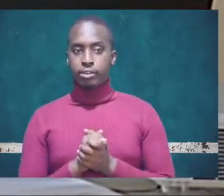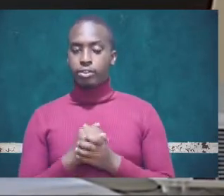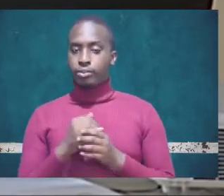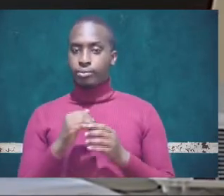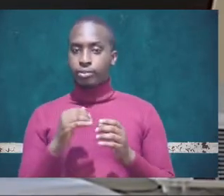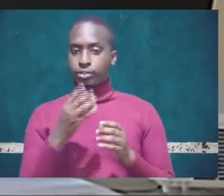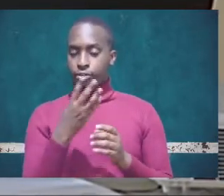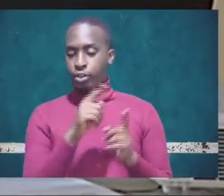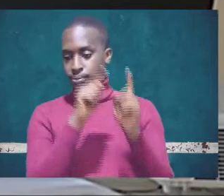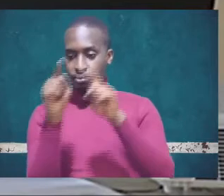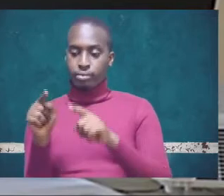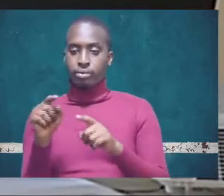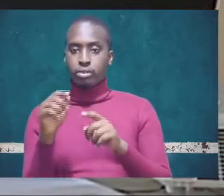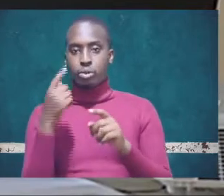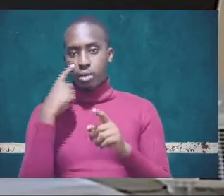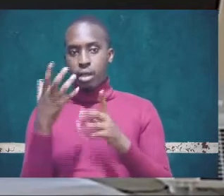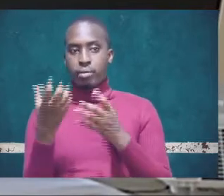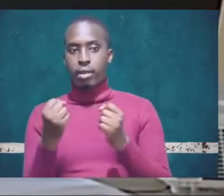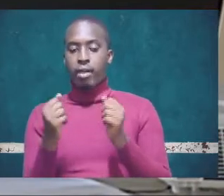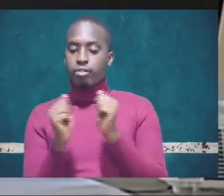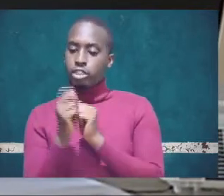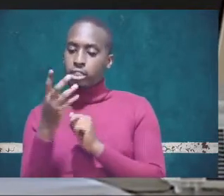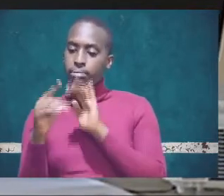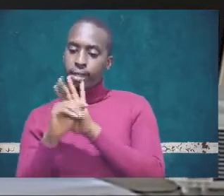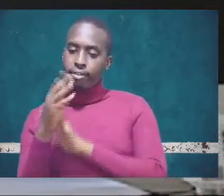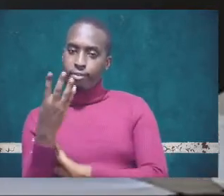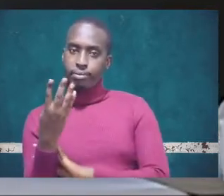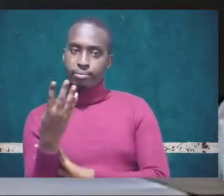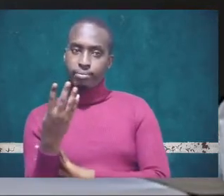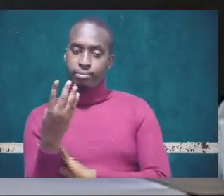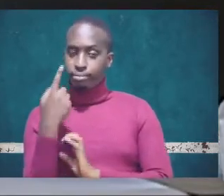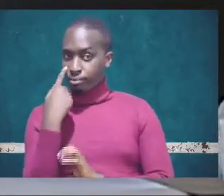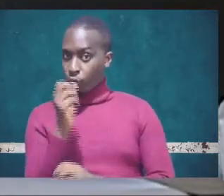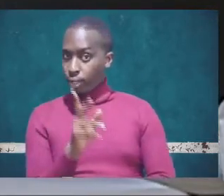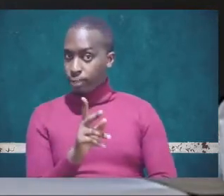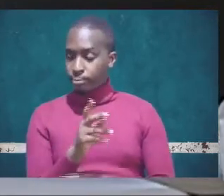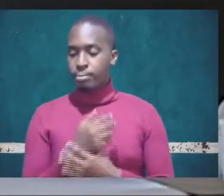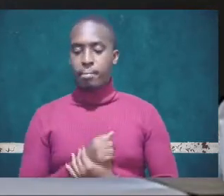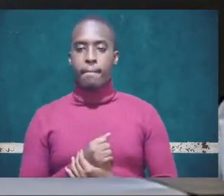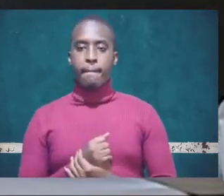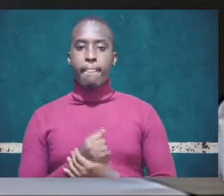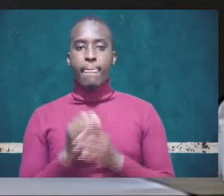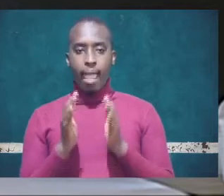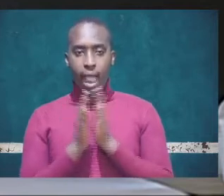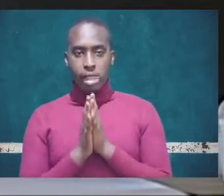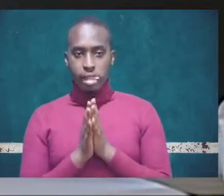14, 4 goes on the other side. It becomes 4. Okay? And we